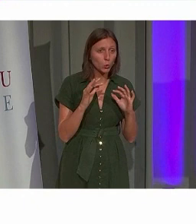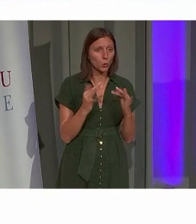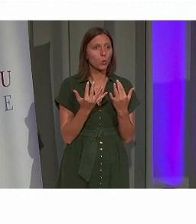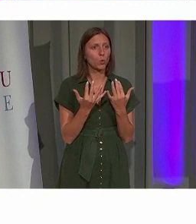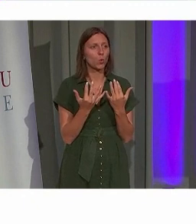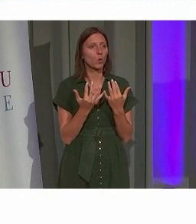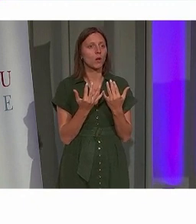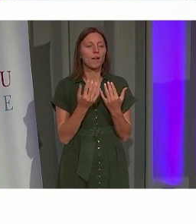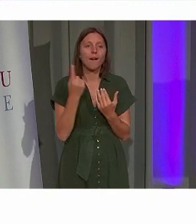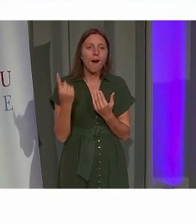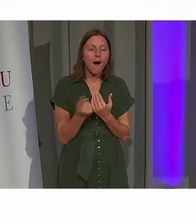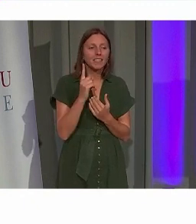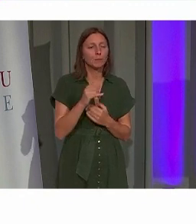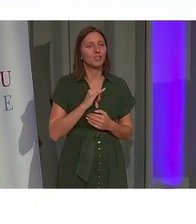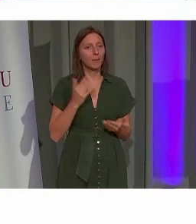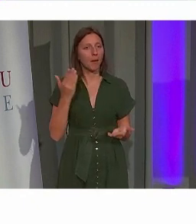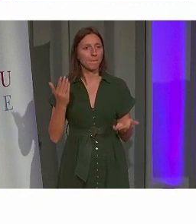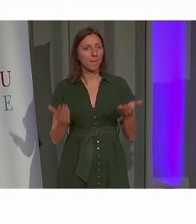whole